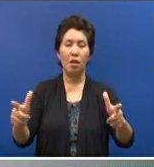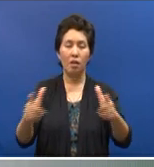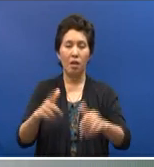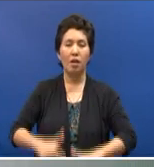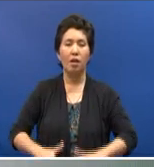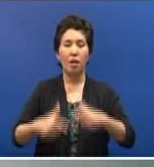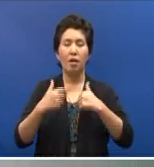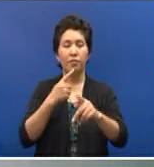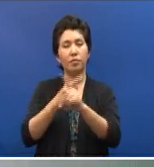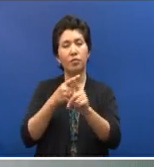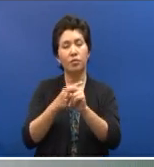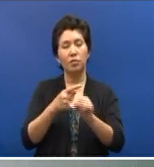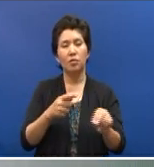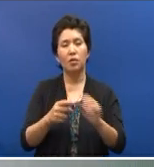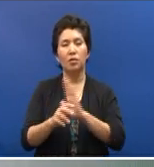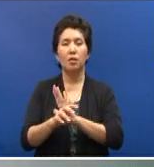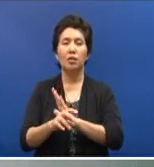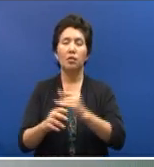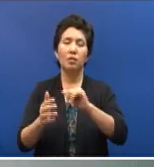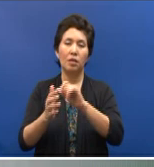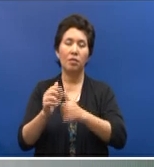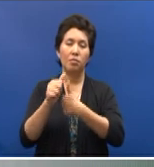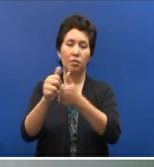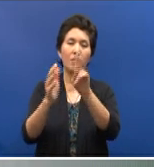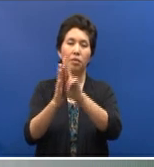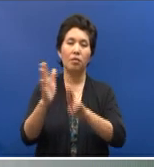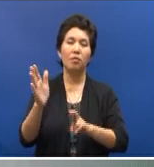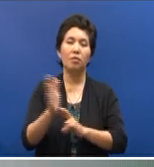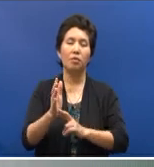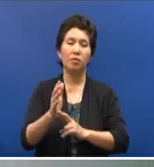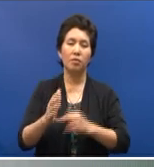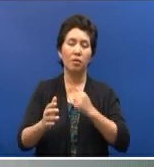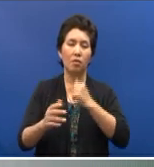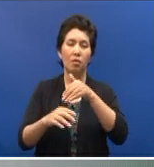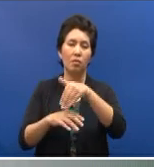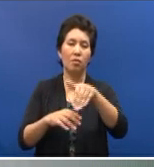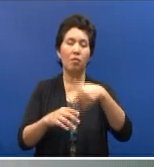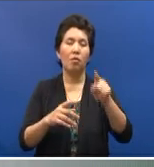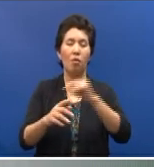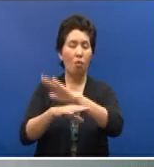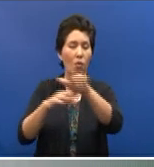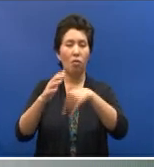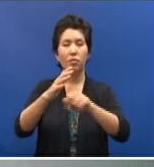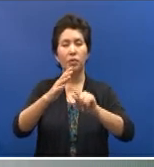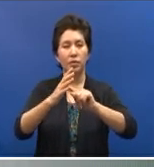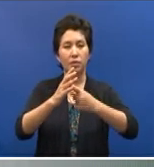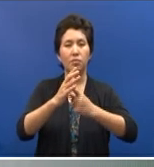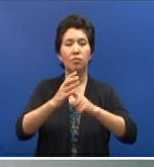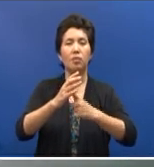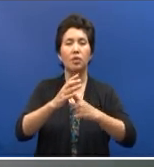livestock, while those who violate the rules will be denied access to all those resources.